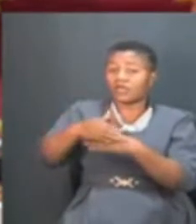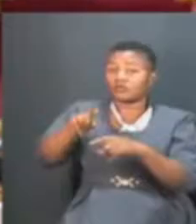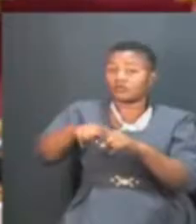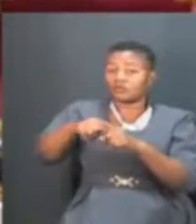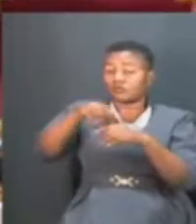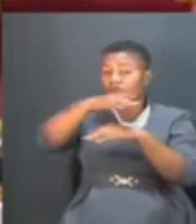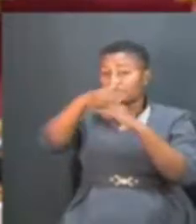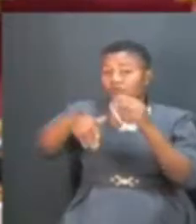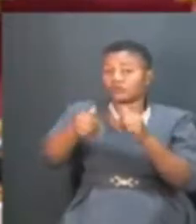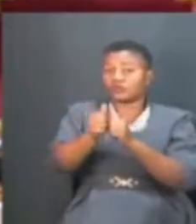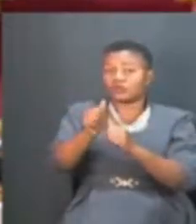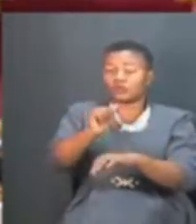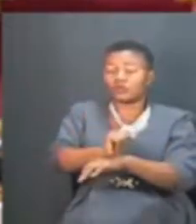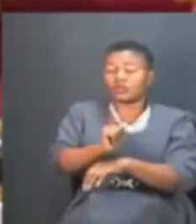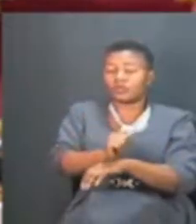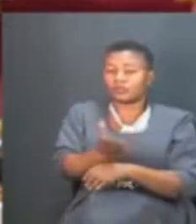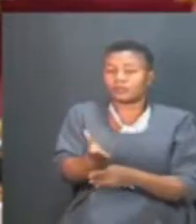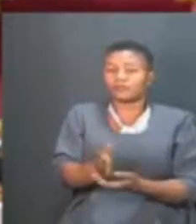works.